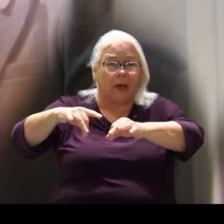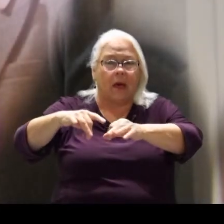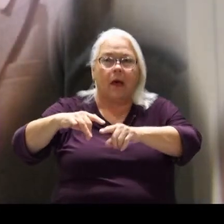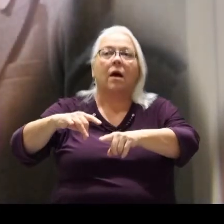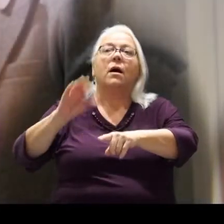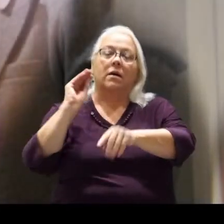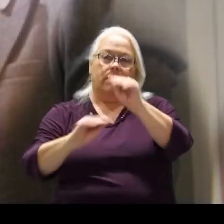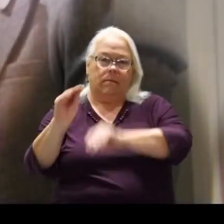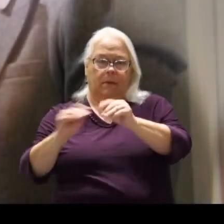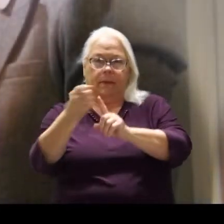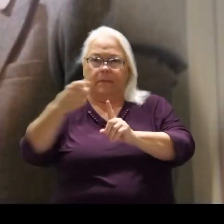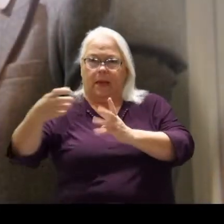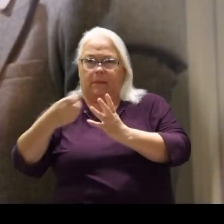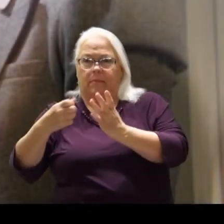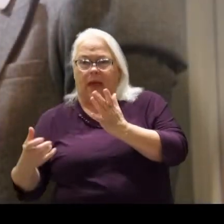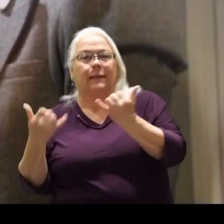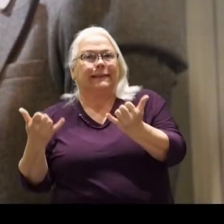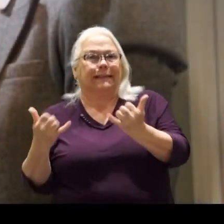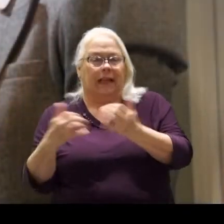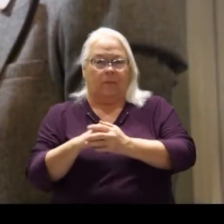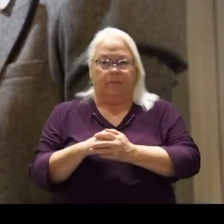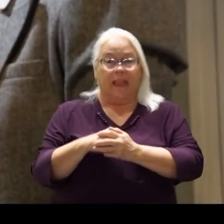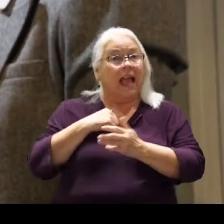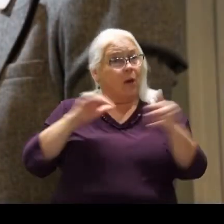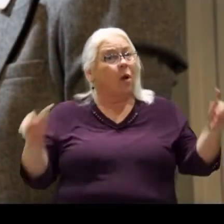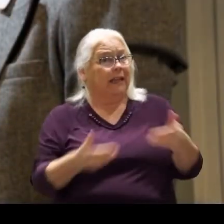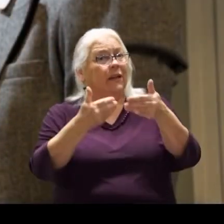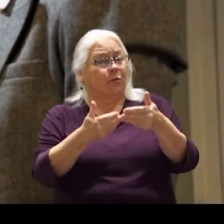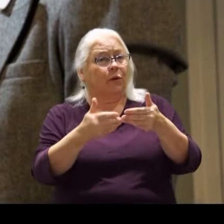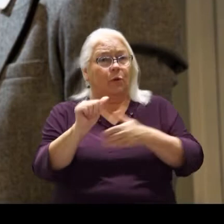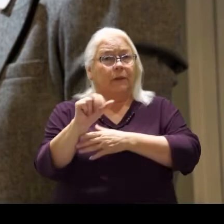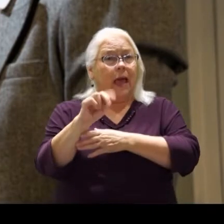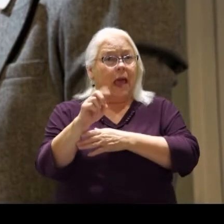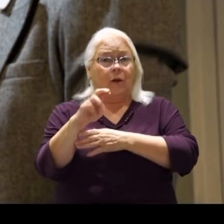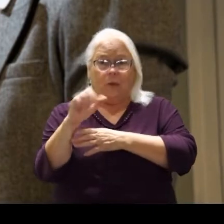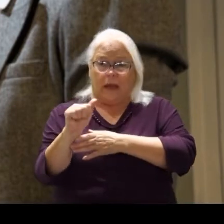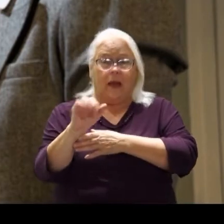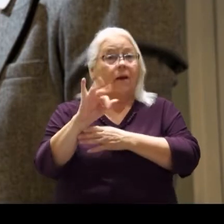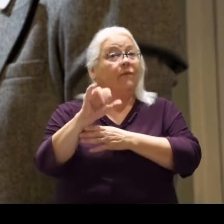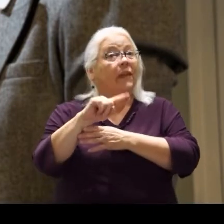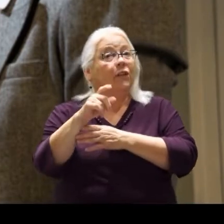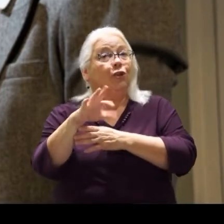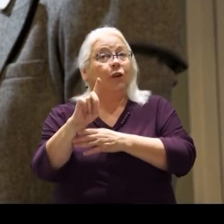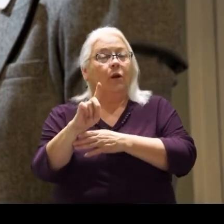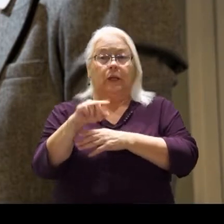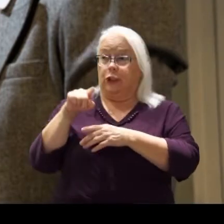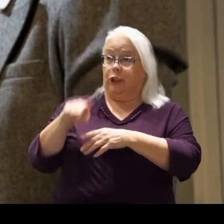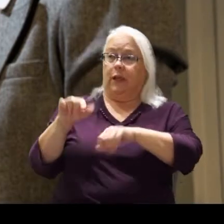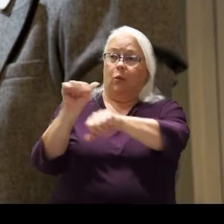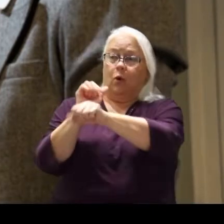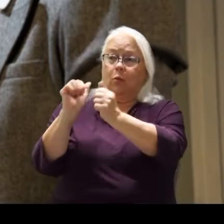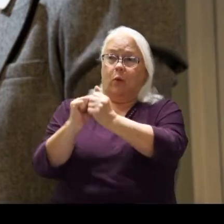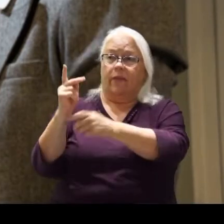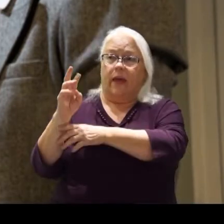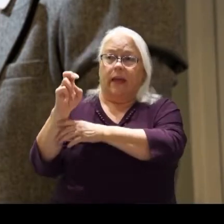evolving. And at this point in the video, I'd like to introduce Andrea Fitzgerald, who has worked alongside Karen Dolan, to